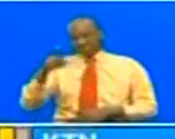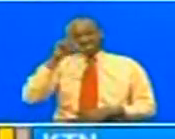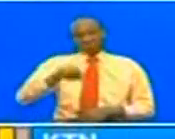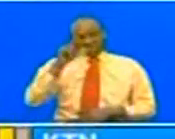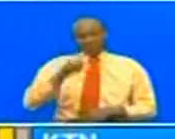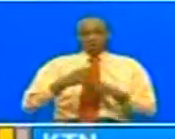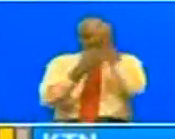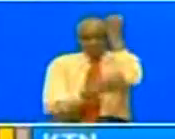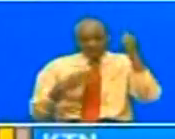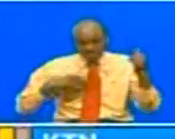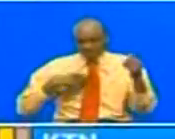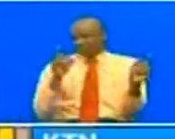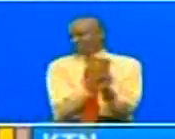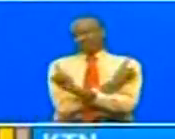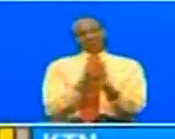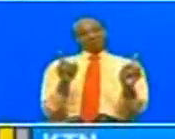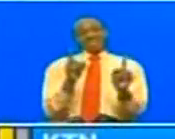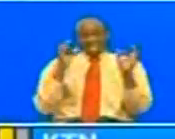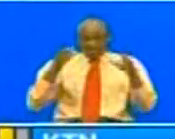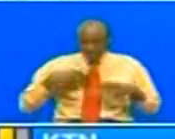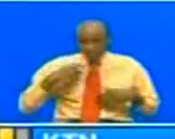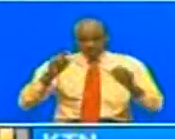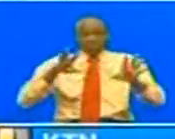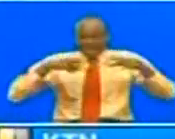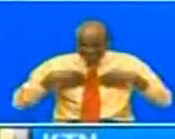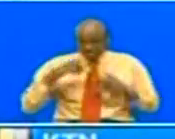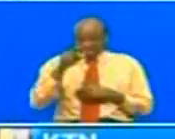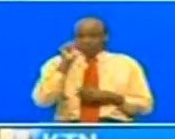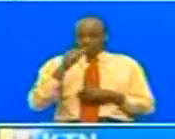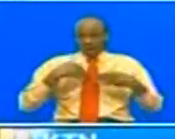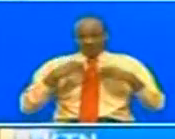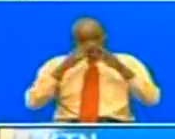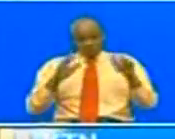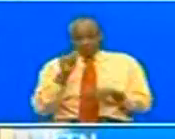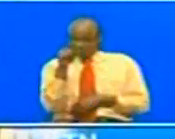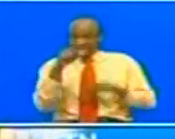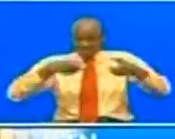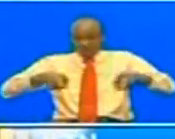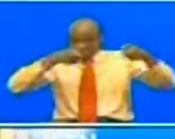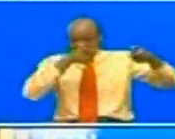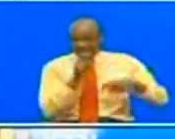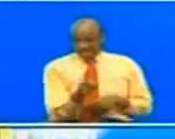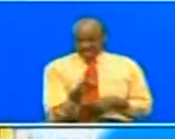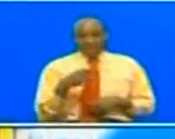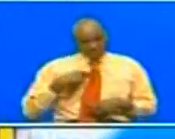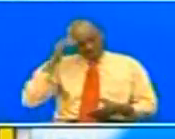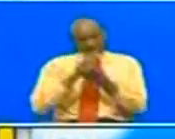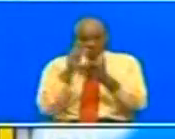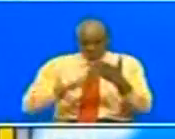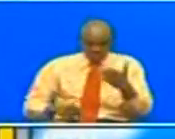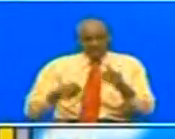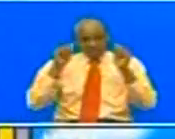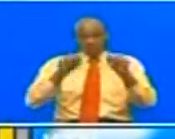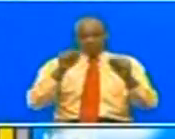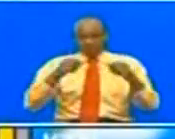people or a measure of poverty. If people appreciate that you can have a decent house from containers, I believe we'll be